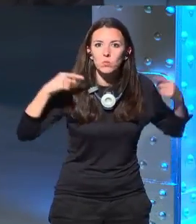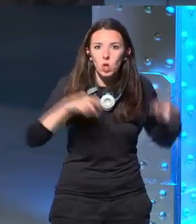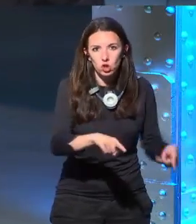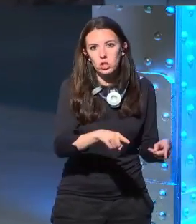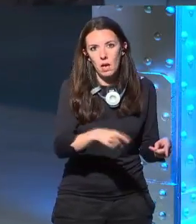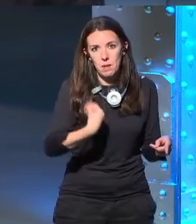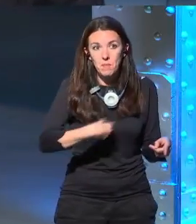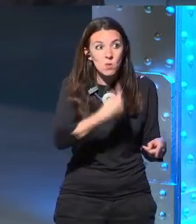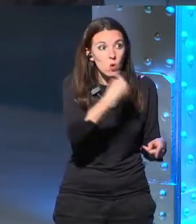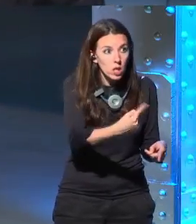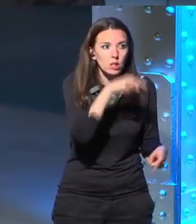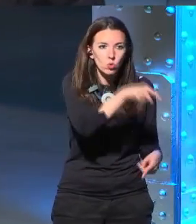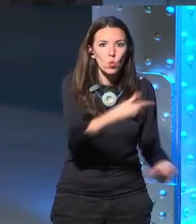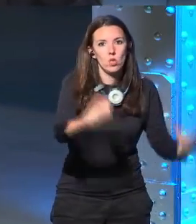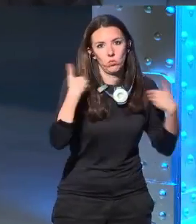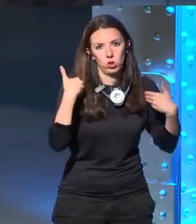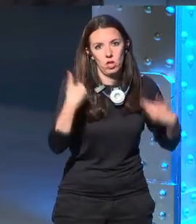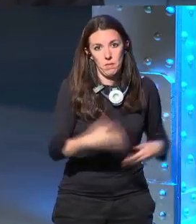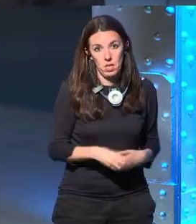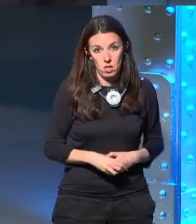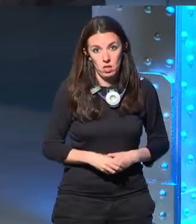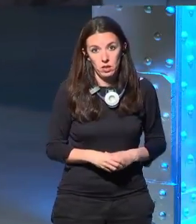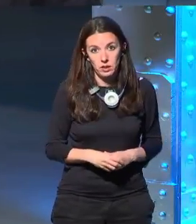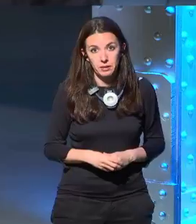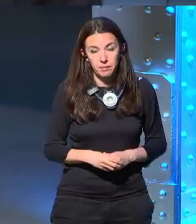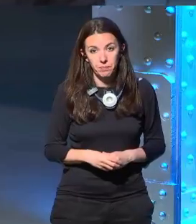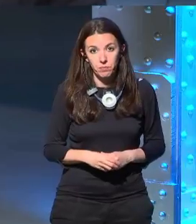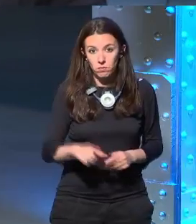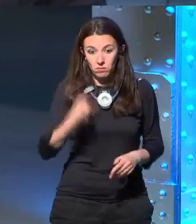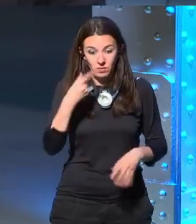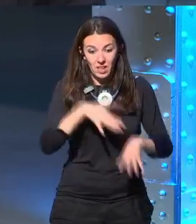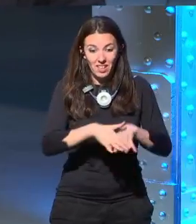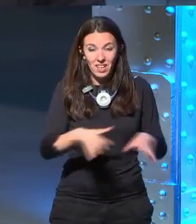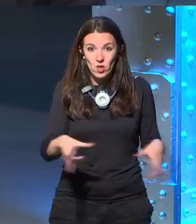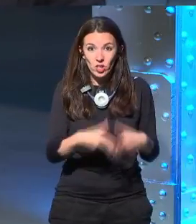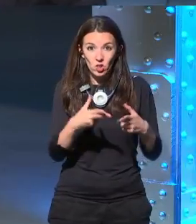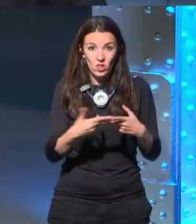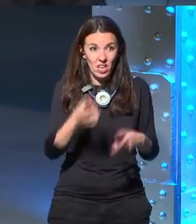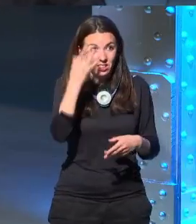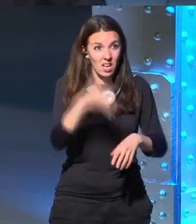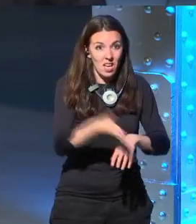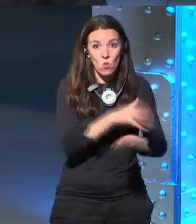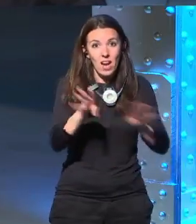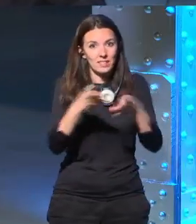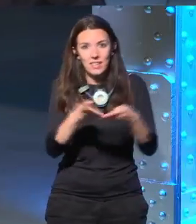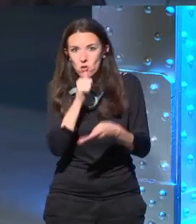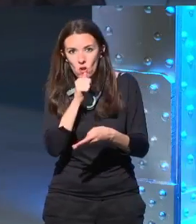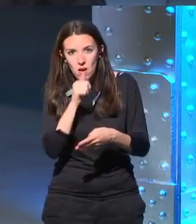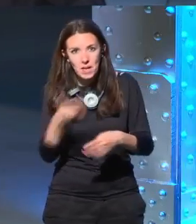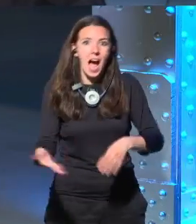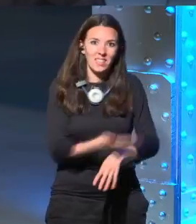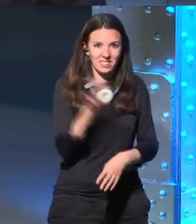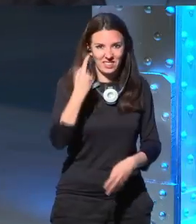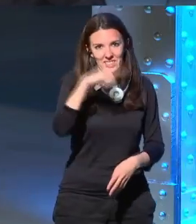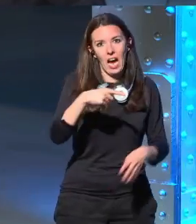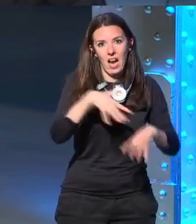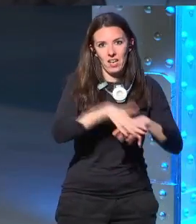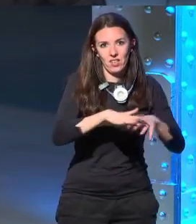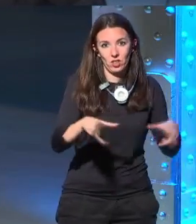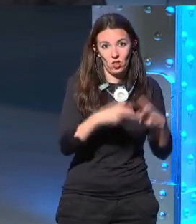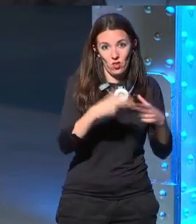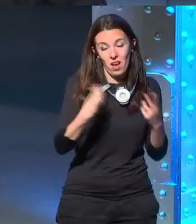were invented, social digital networks, before the internet really became online, there was one called The Well. I don't think you're old